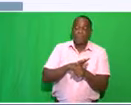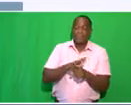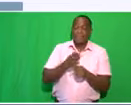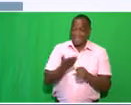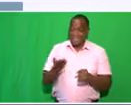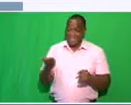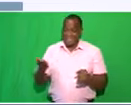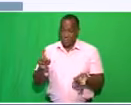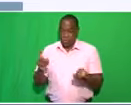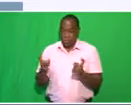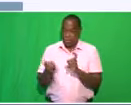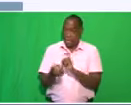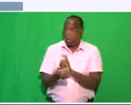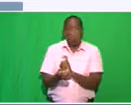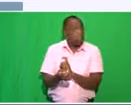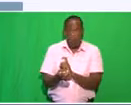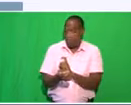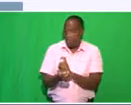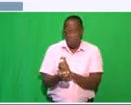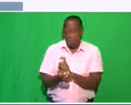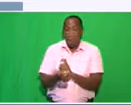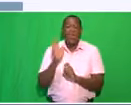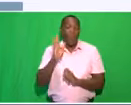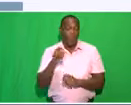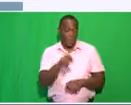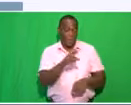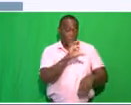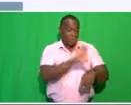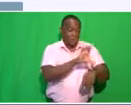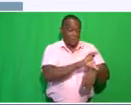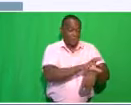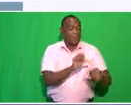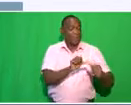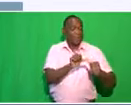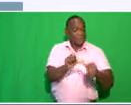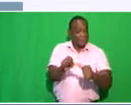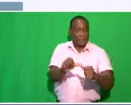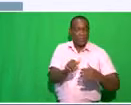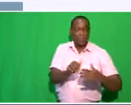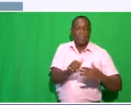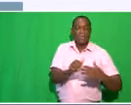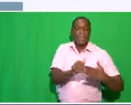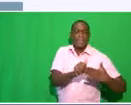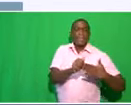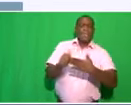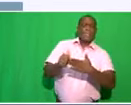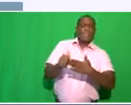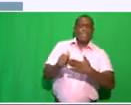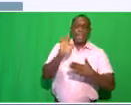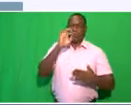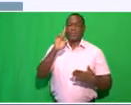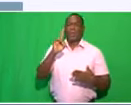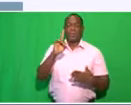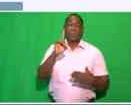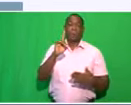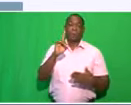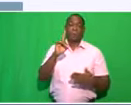change. They will be allowed to continue their hegemony in terms of education,